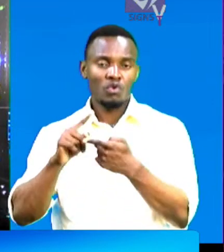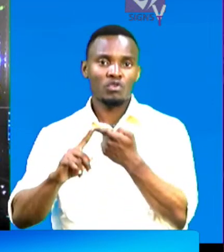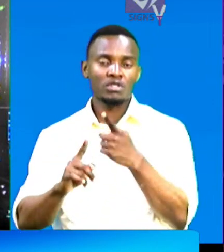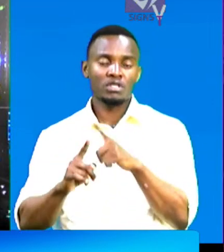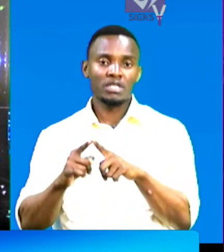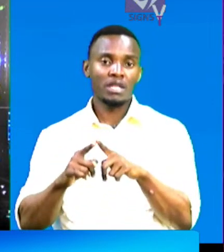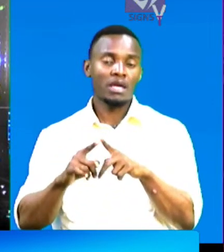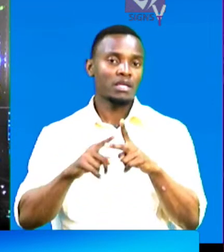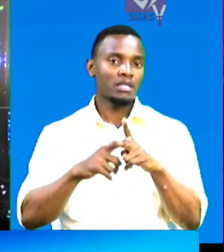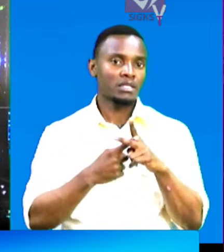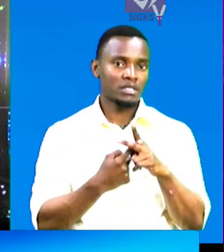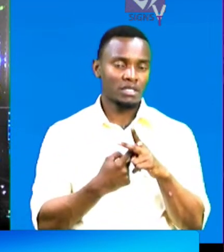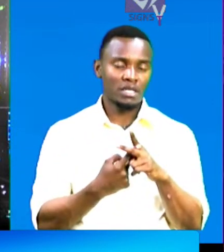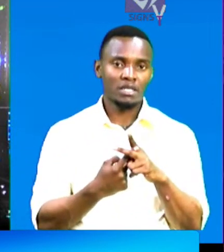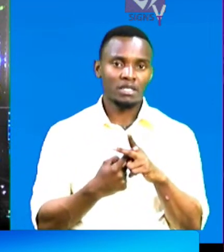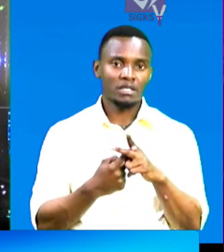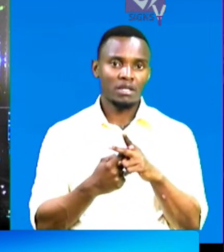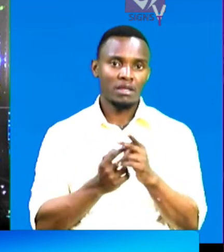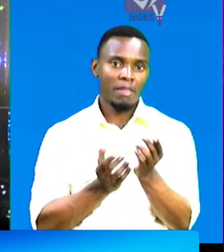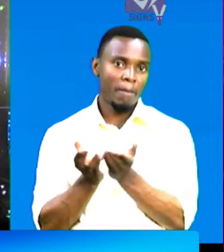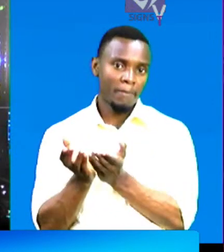start something.